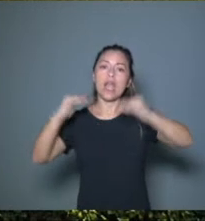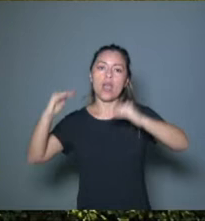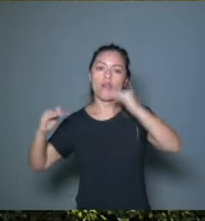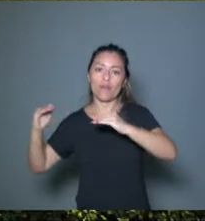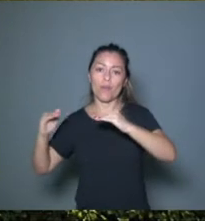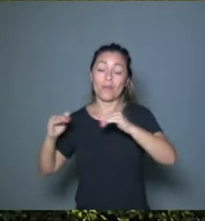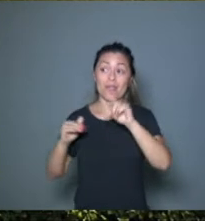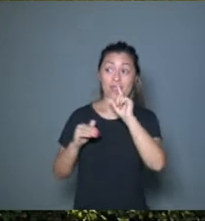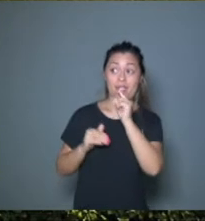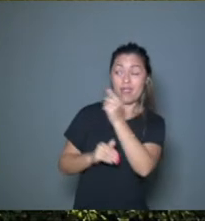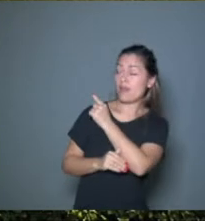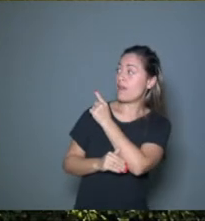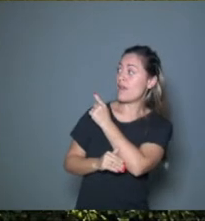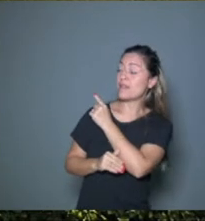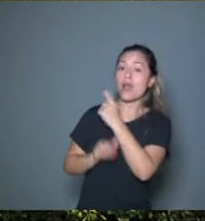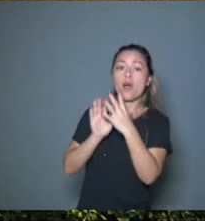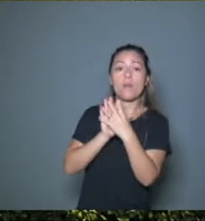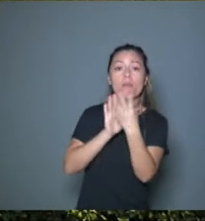maturity.